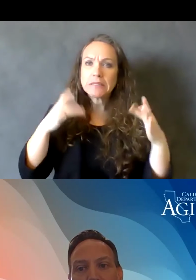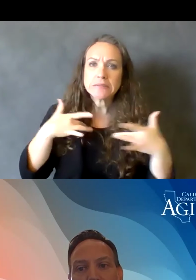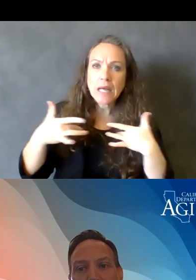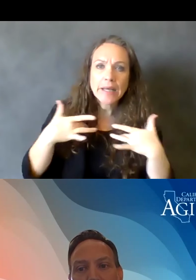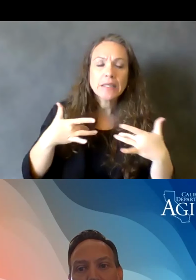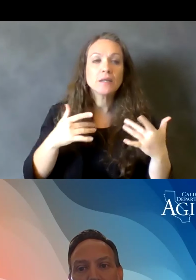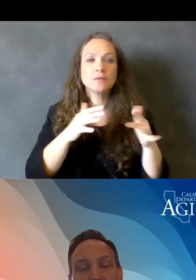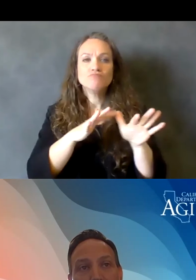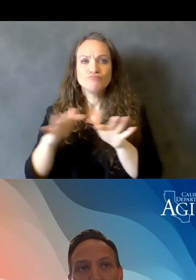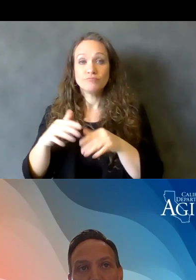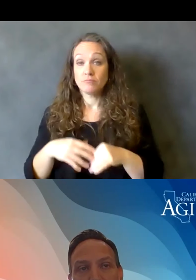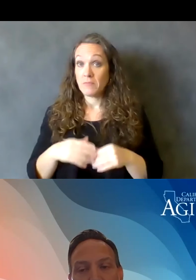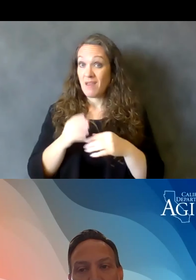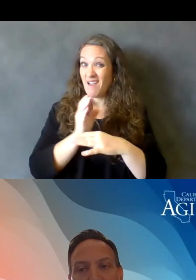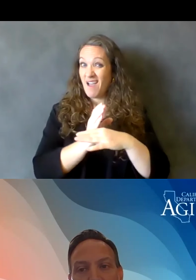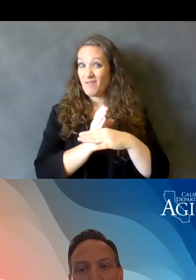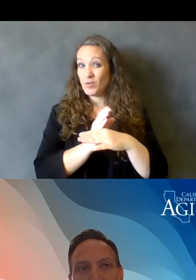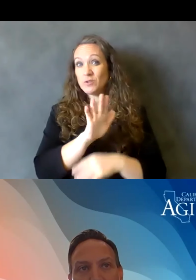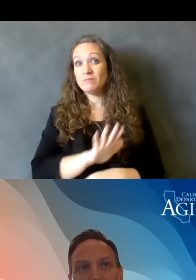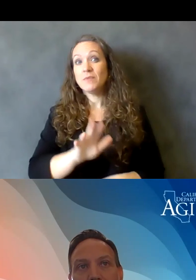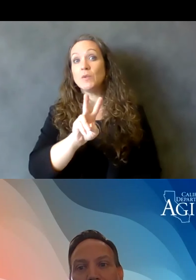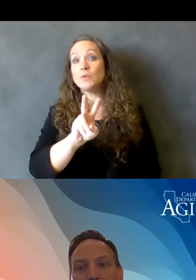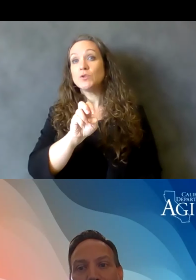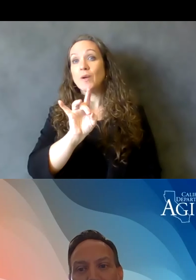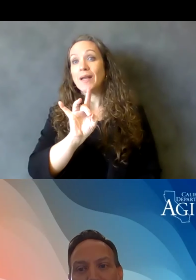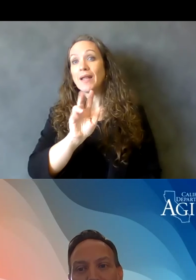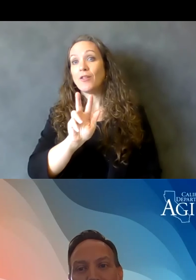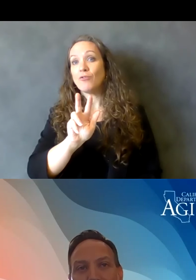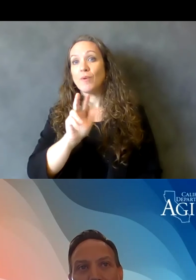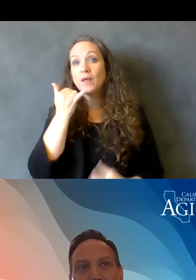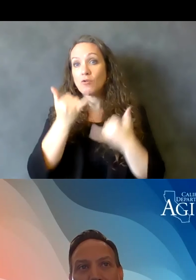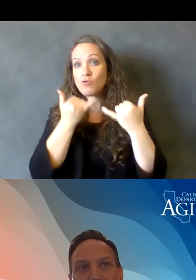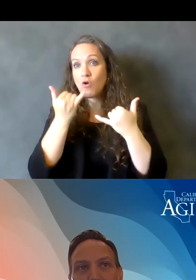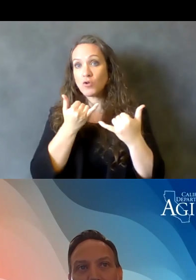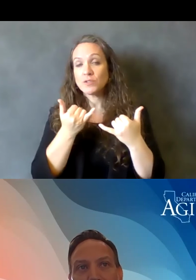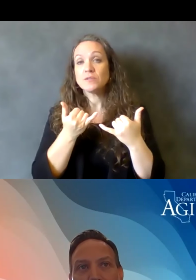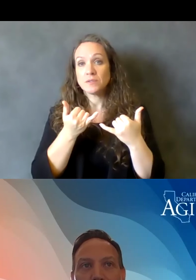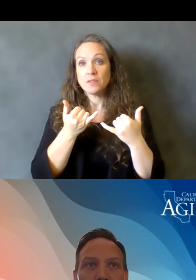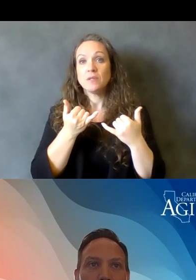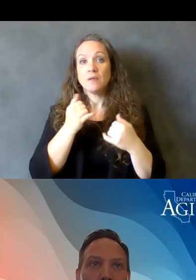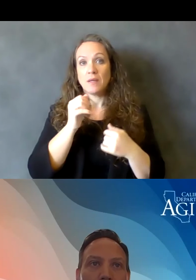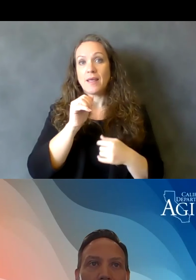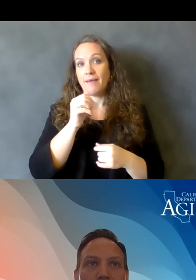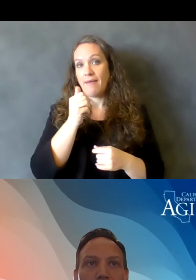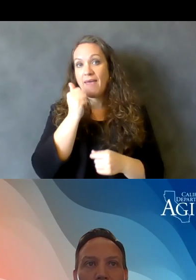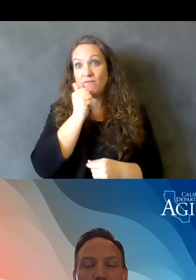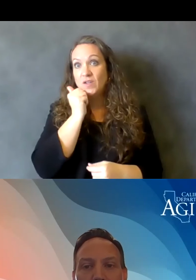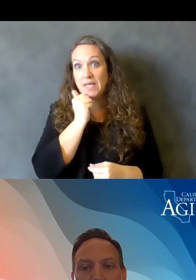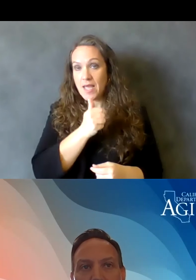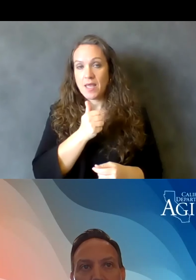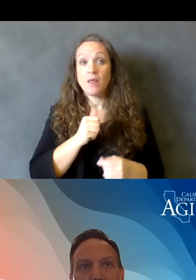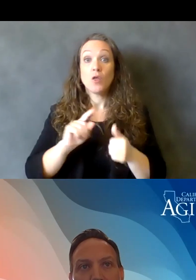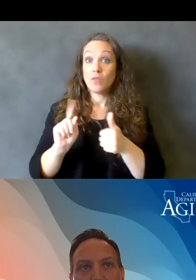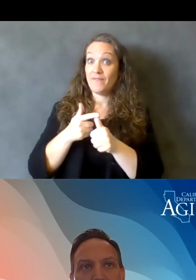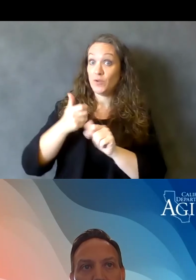Friendship Line is taking 283 calls a day, so serving 283 older adults. And for the first quarter of